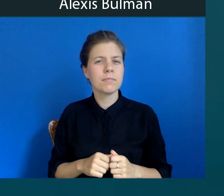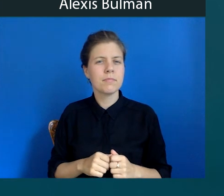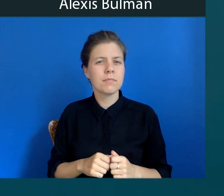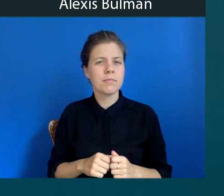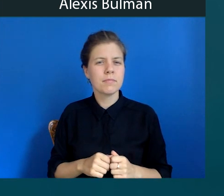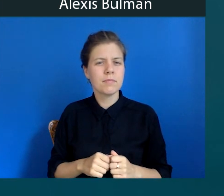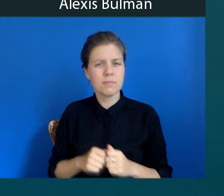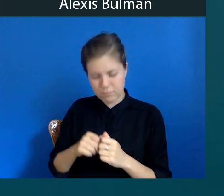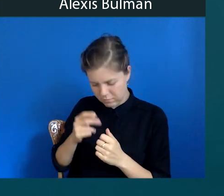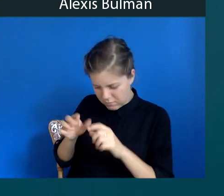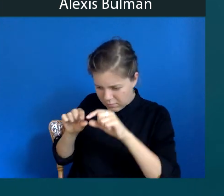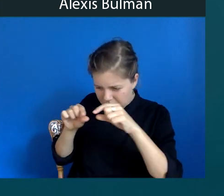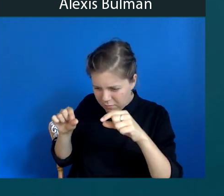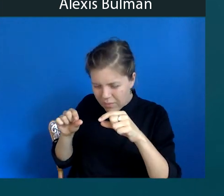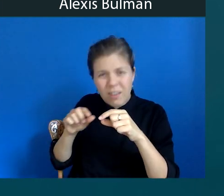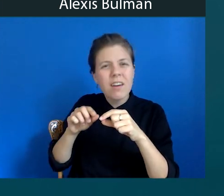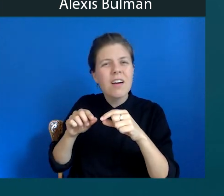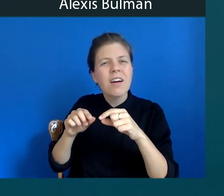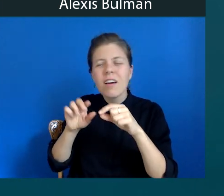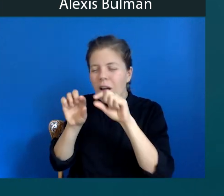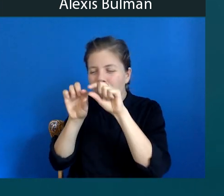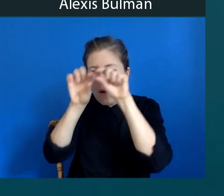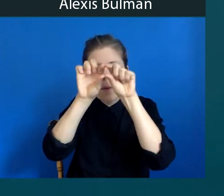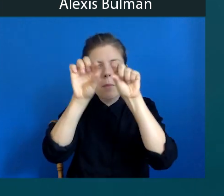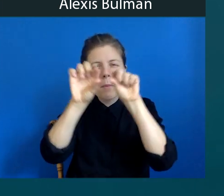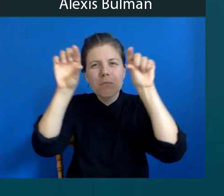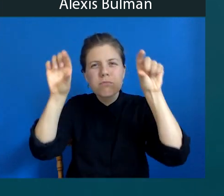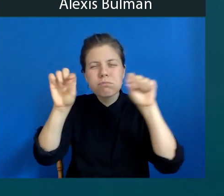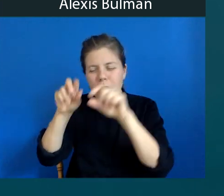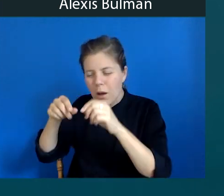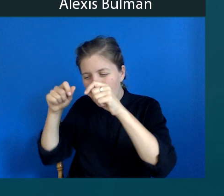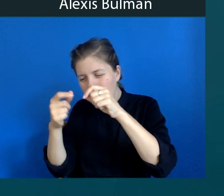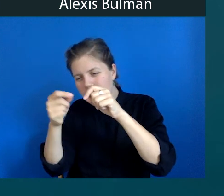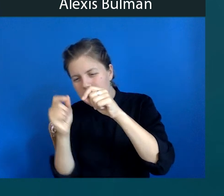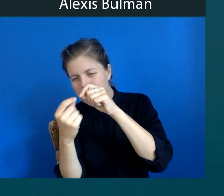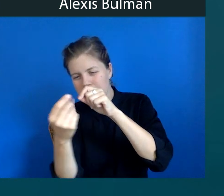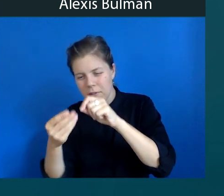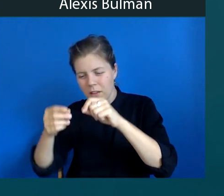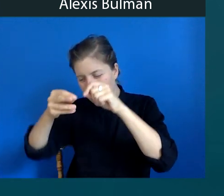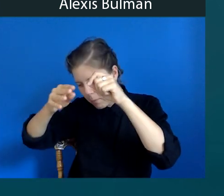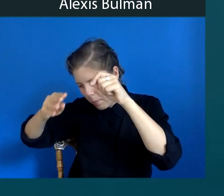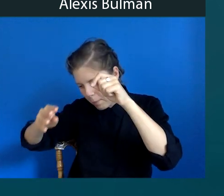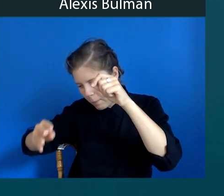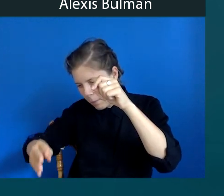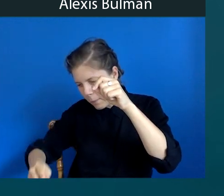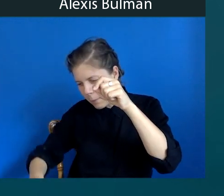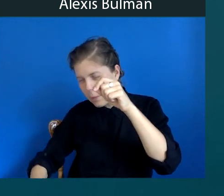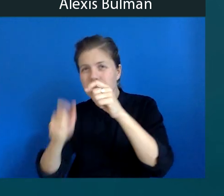In her fingers, she holds a butterfly stitch packet. She peels off the wax backing and it flutters to the ground.